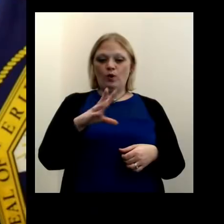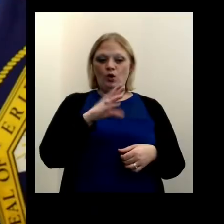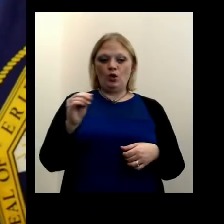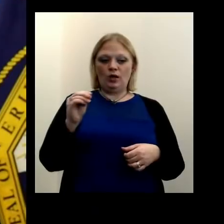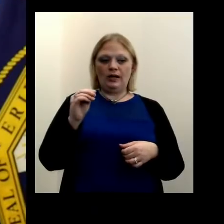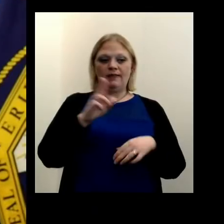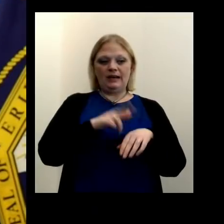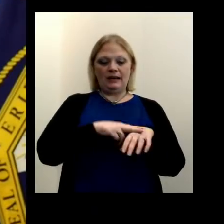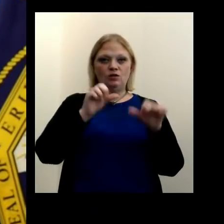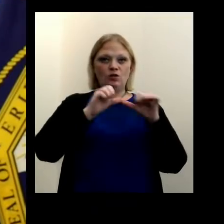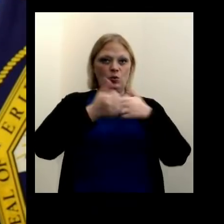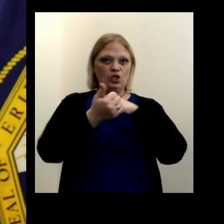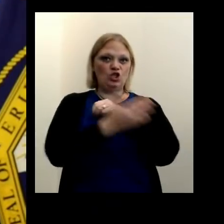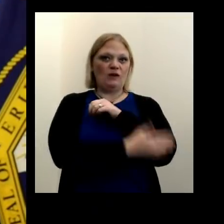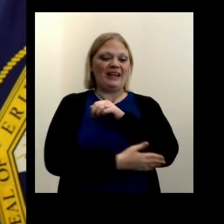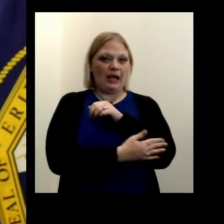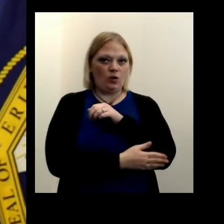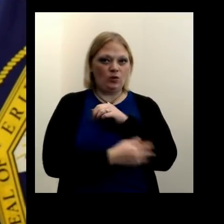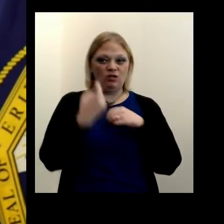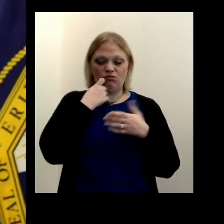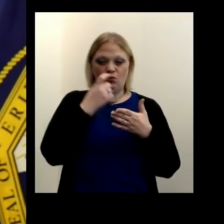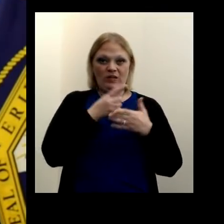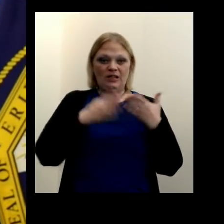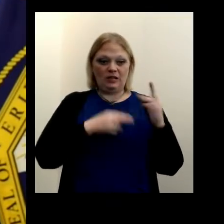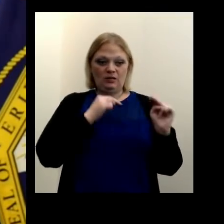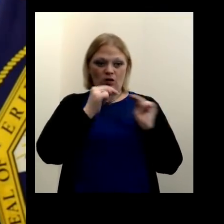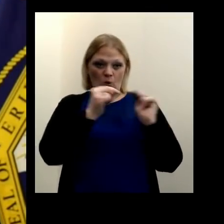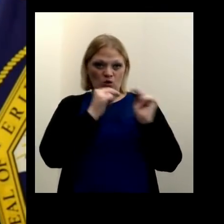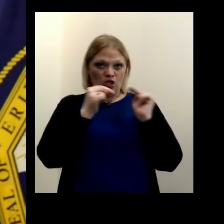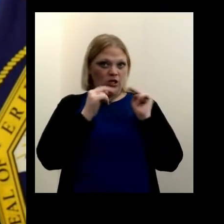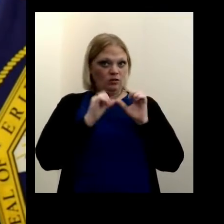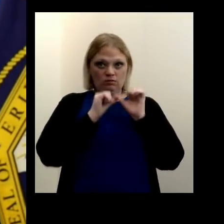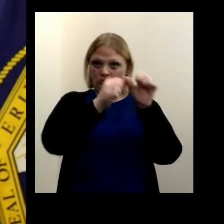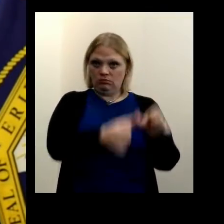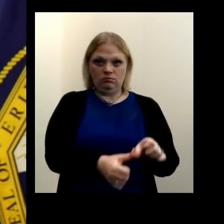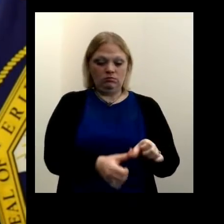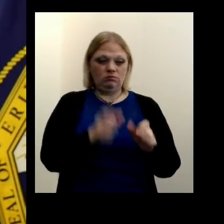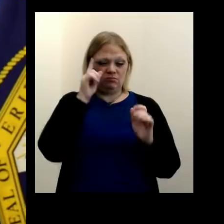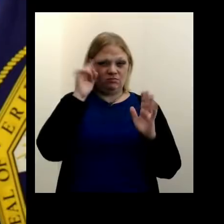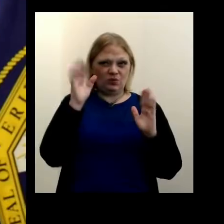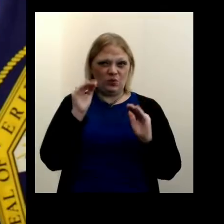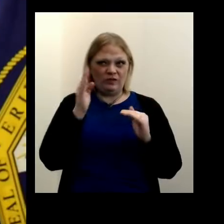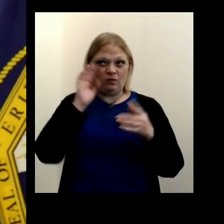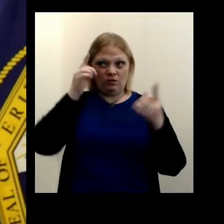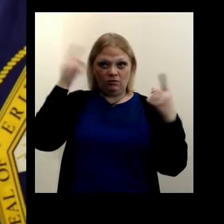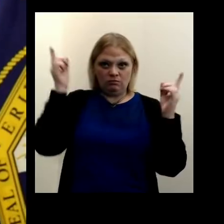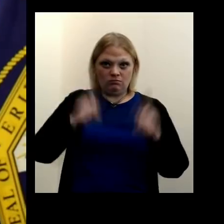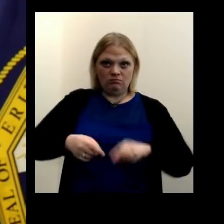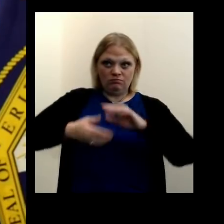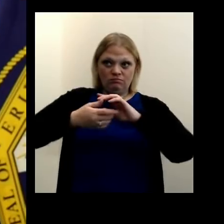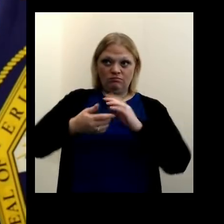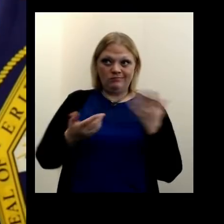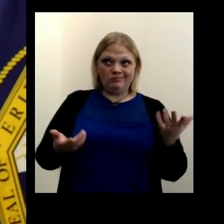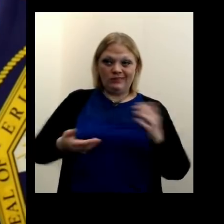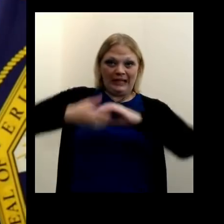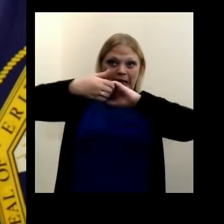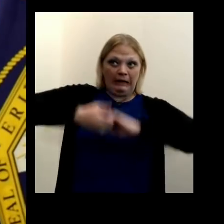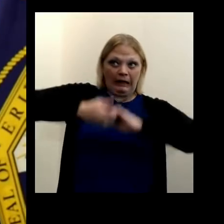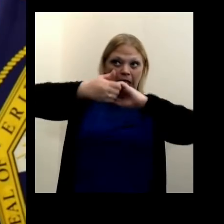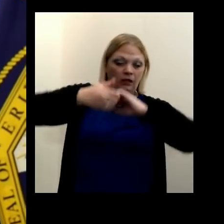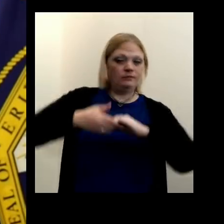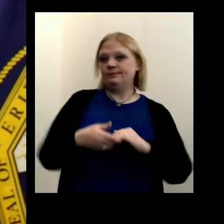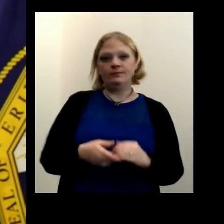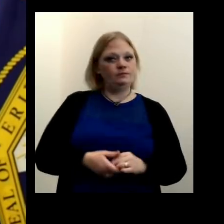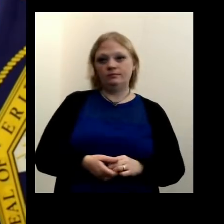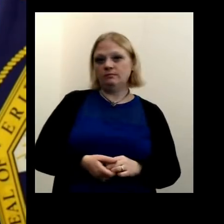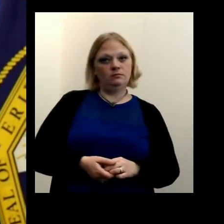Counties during this weekend on these negotiations. They are ongoing. I was hopeful that they'd have a deal within 48 hours. They do not. It's